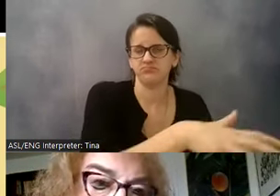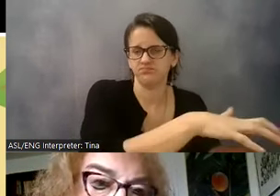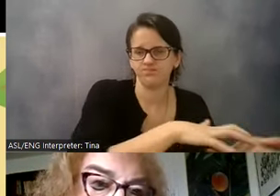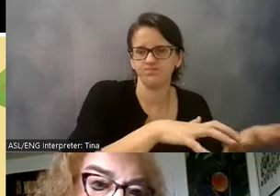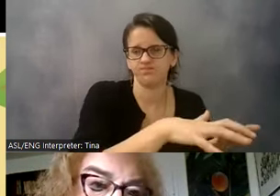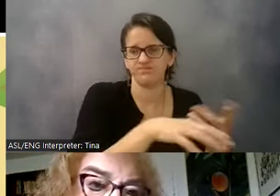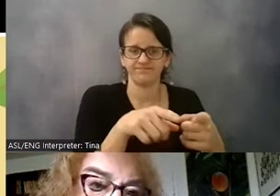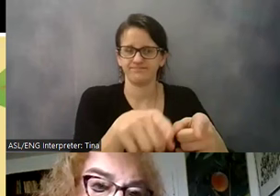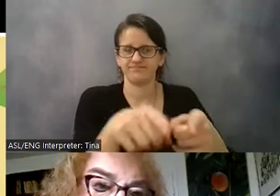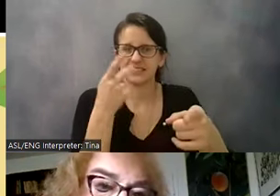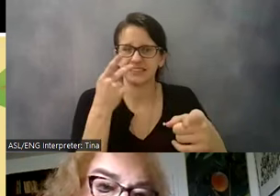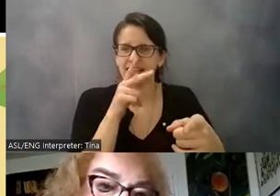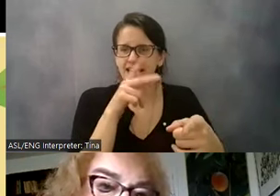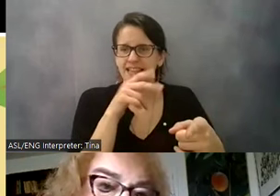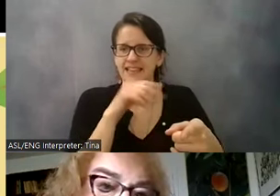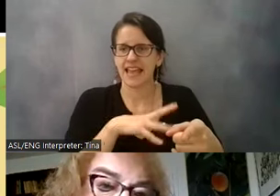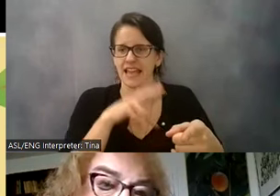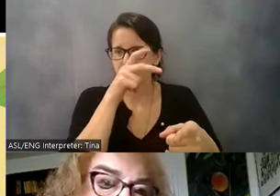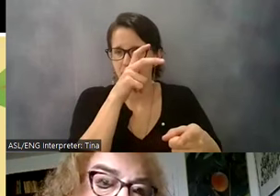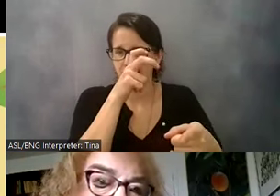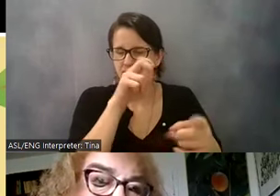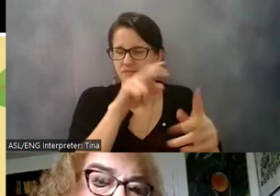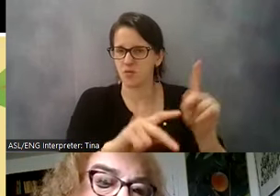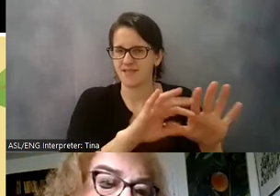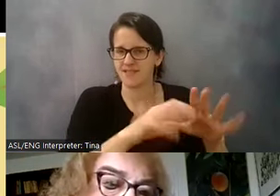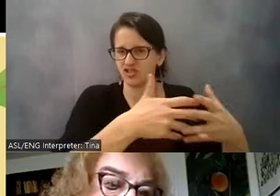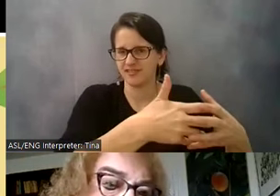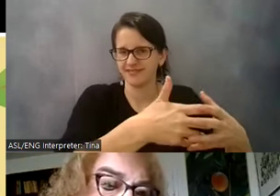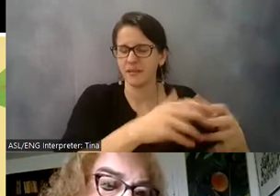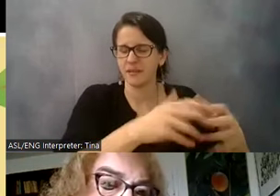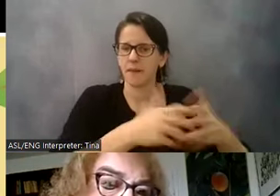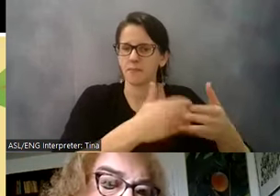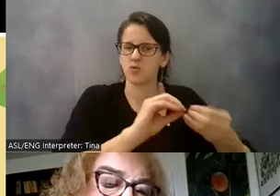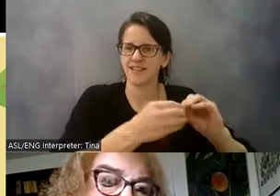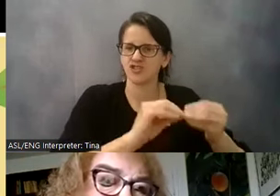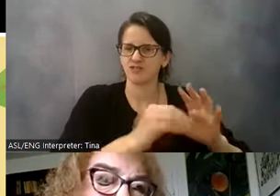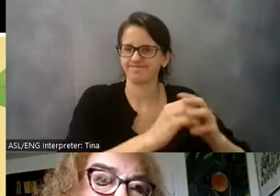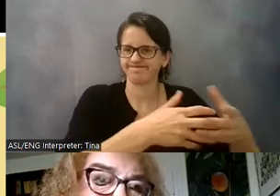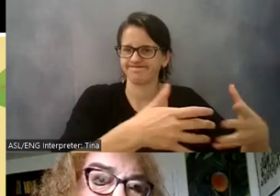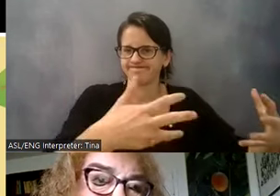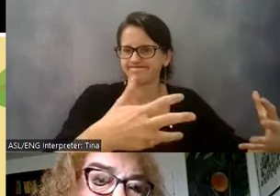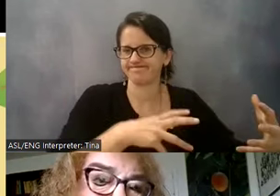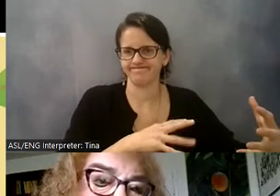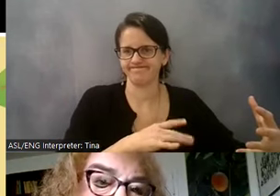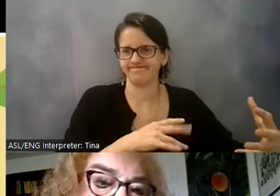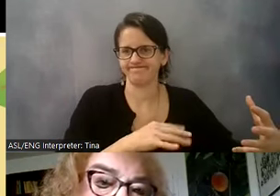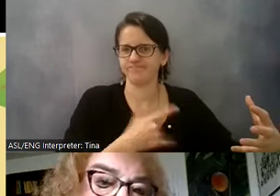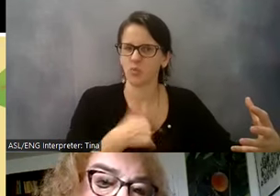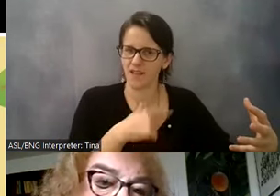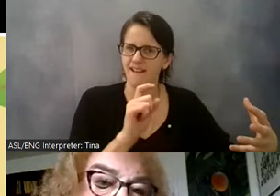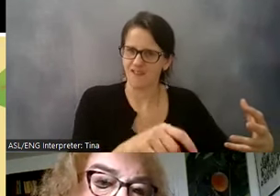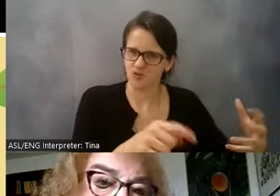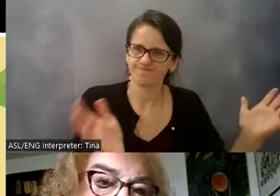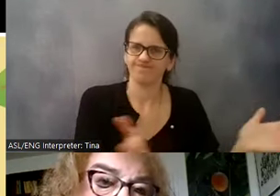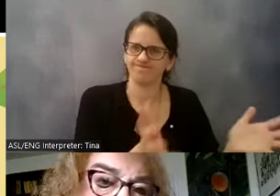there's your ladybug population as an example of that. We really need to do whatever we can